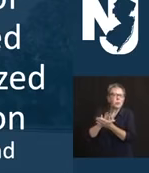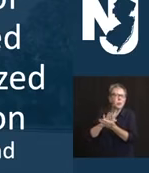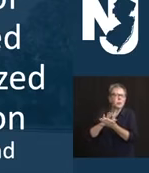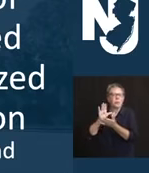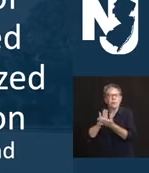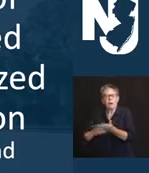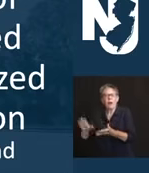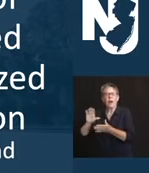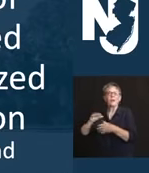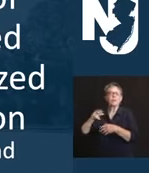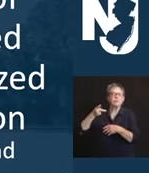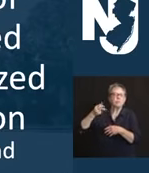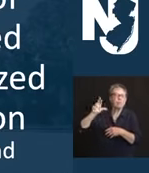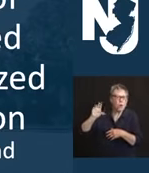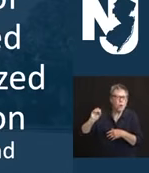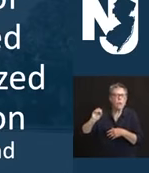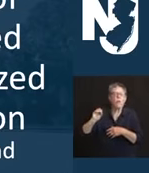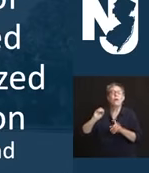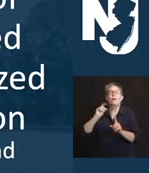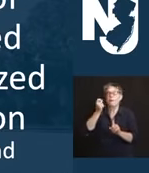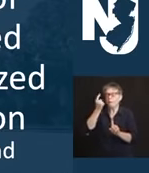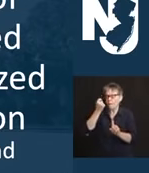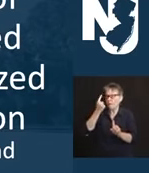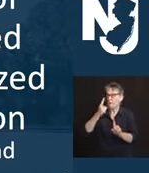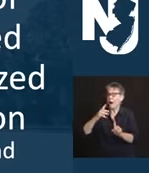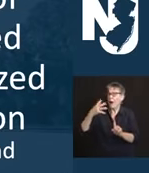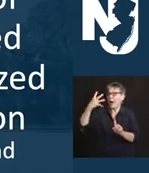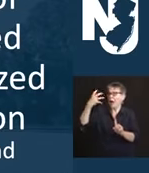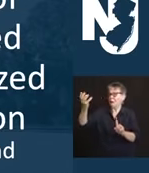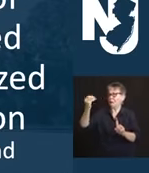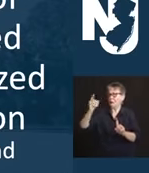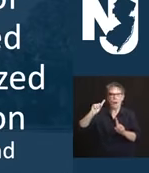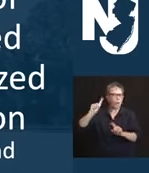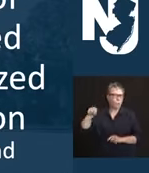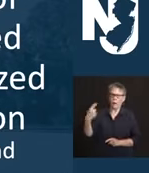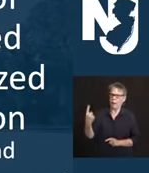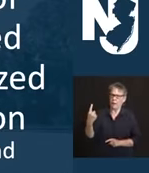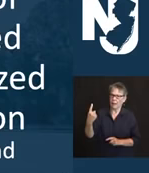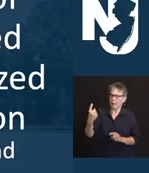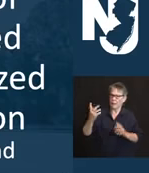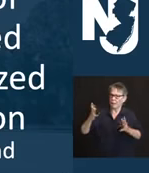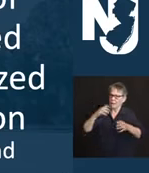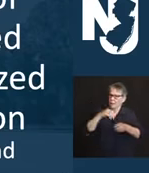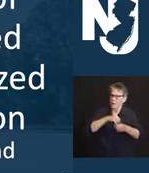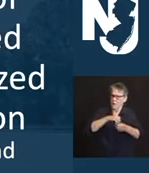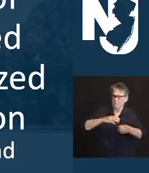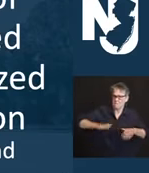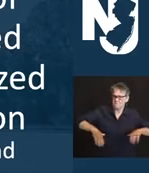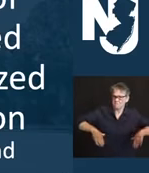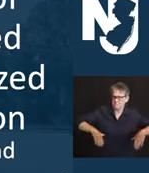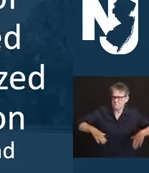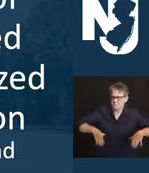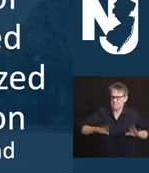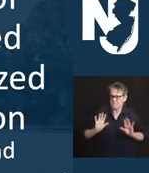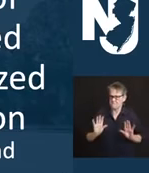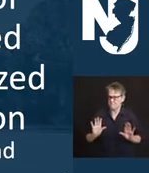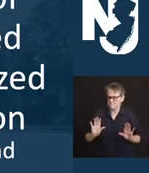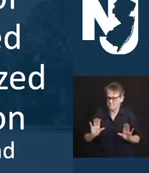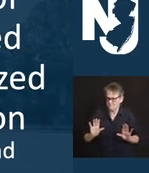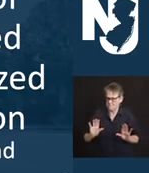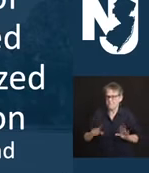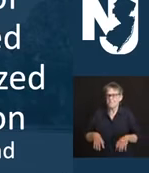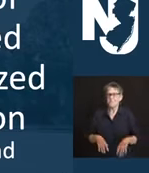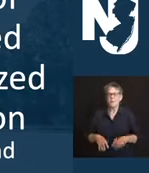is categorizing sports as either low, medium, or high risk based on guidance from the